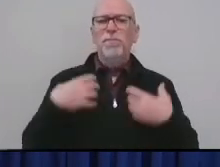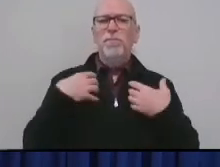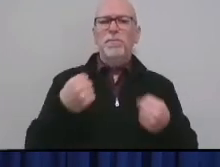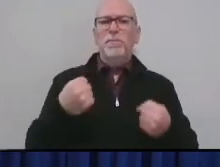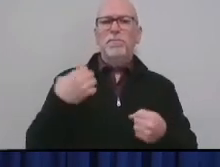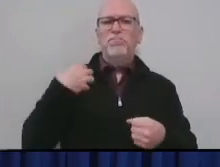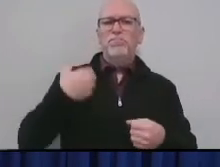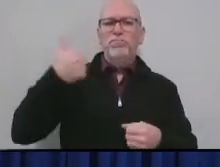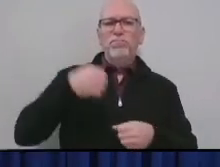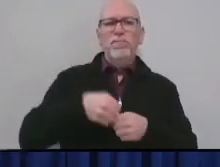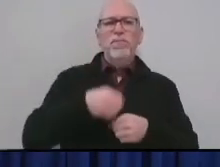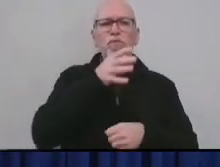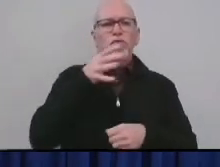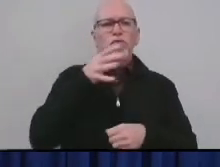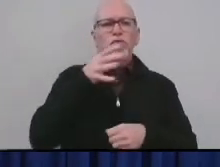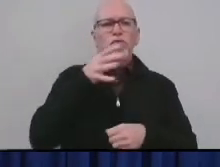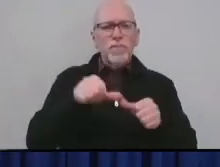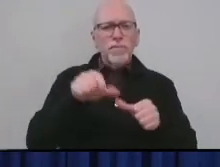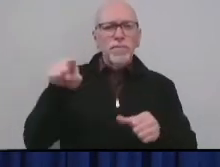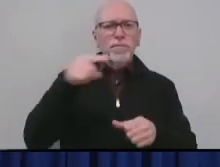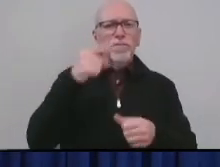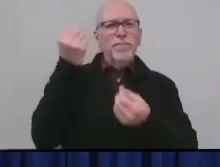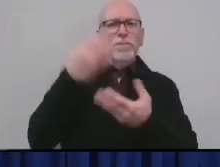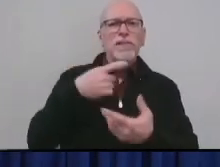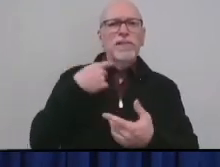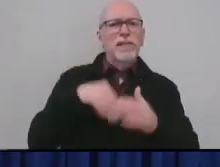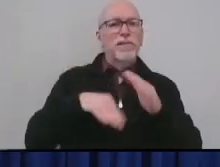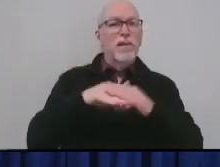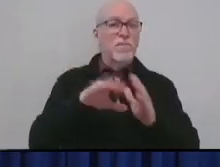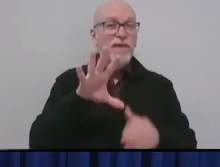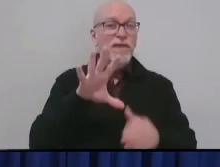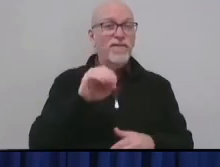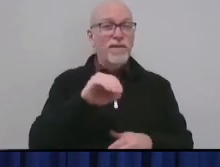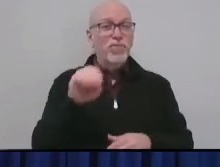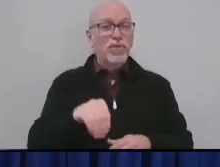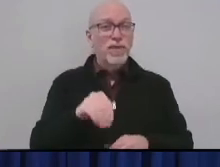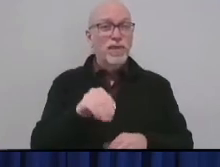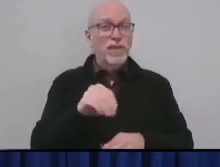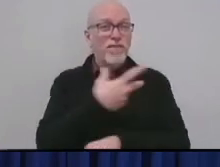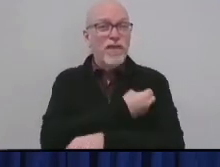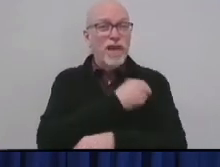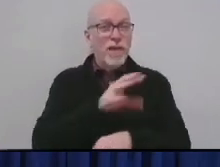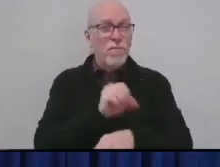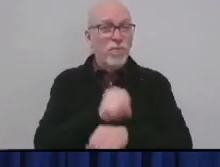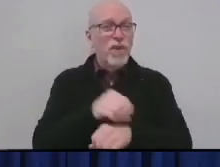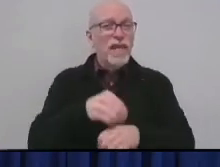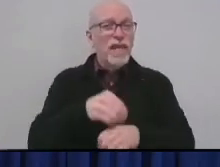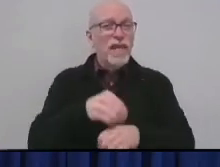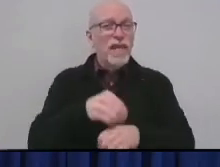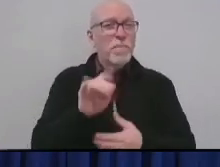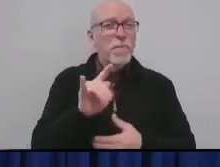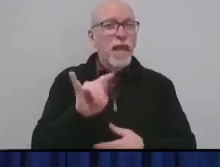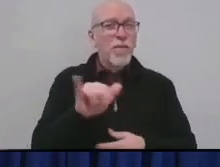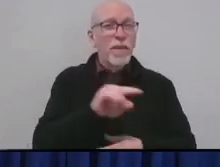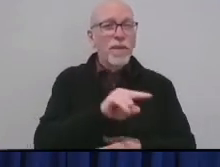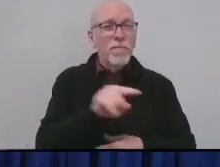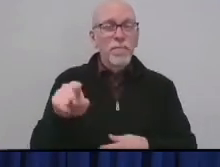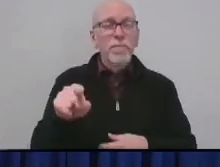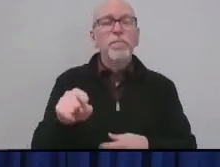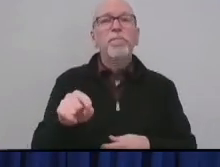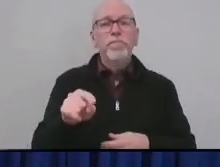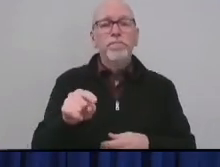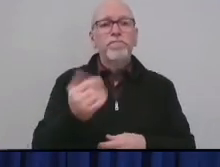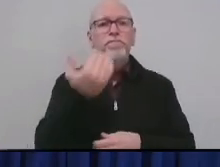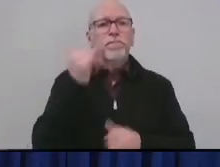rural counties tell me that up to 50% of vaccine appointments in some counties are being taken up by folks